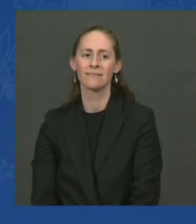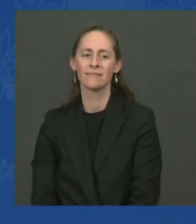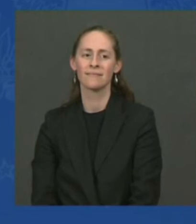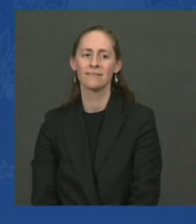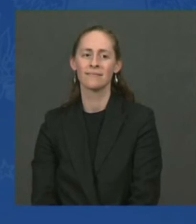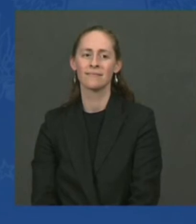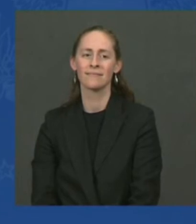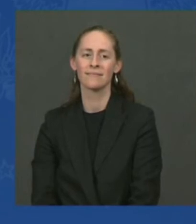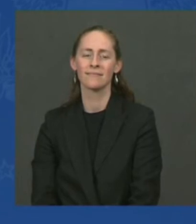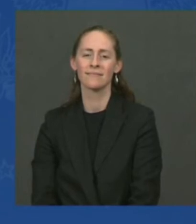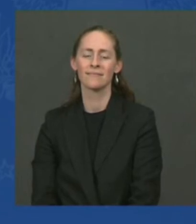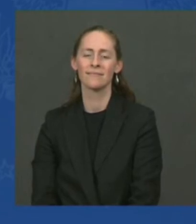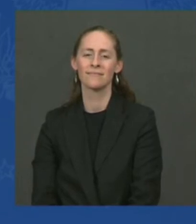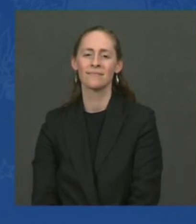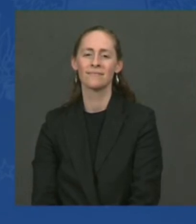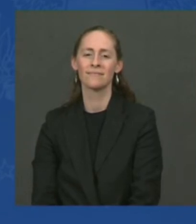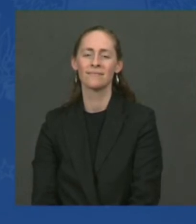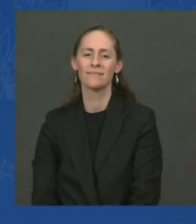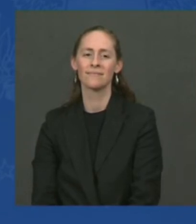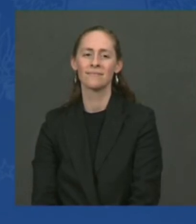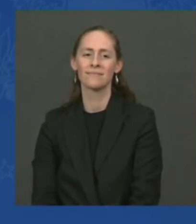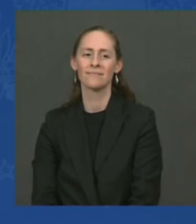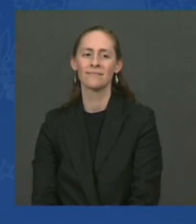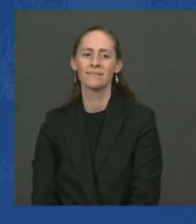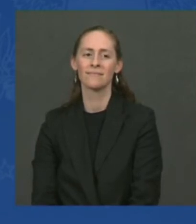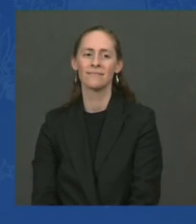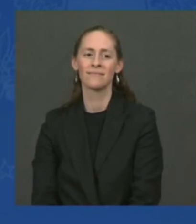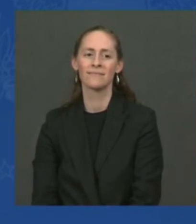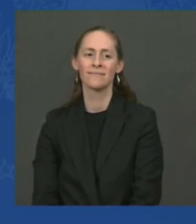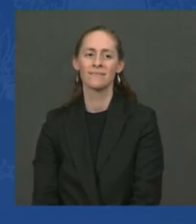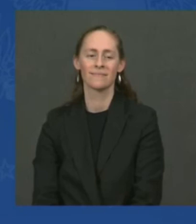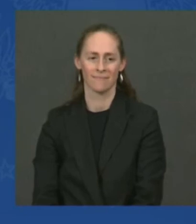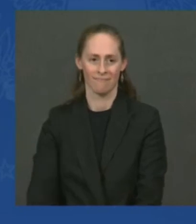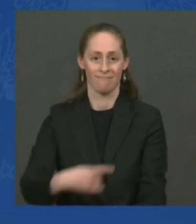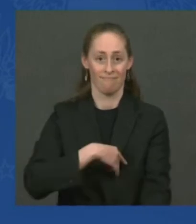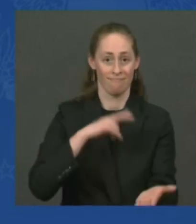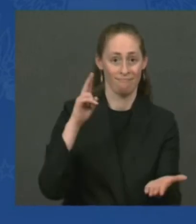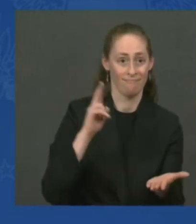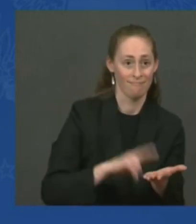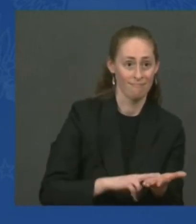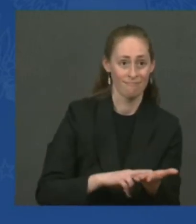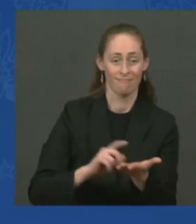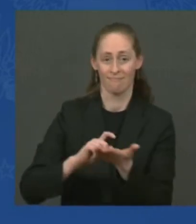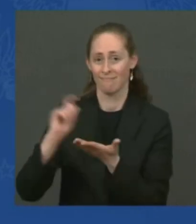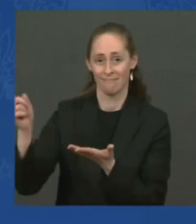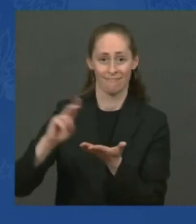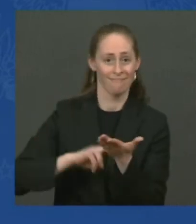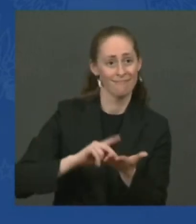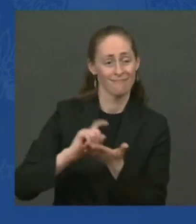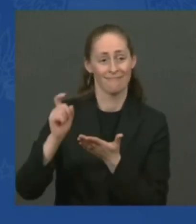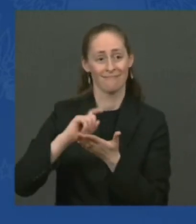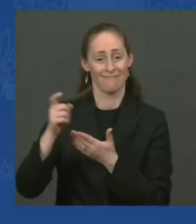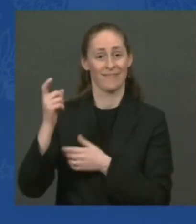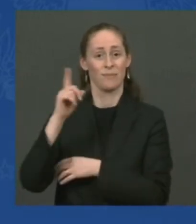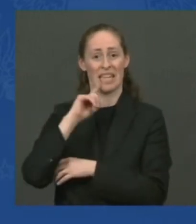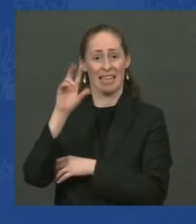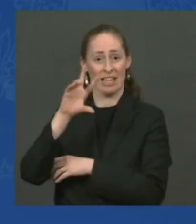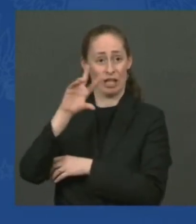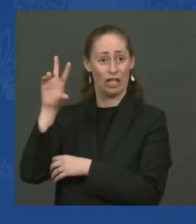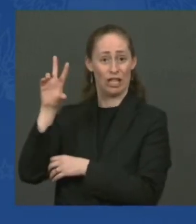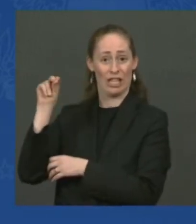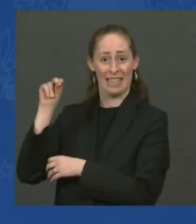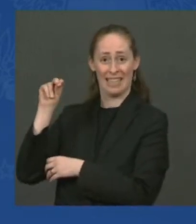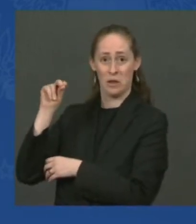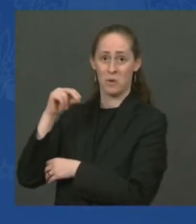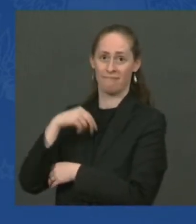Well, folks, I'm going to get you each a pen, but there's 30 of you up here. I only have one pen. Just